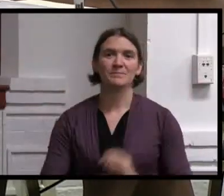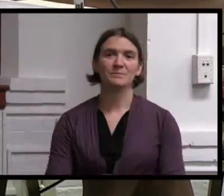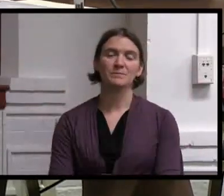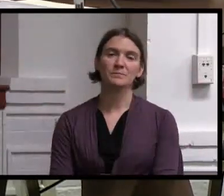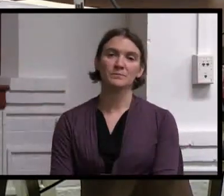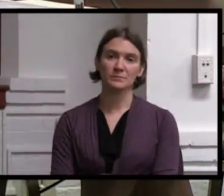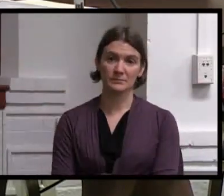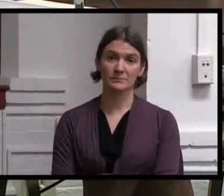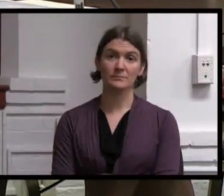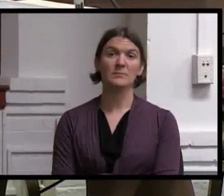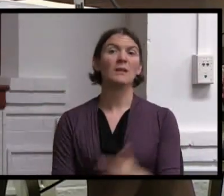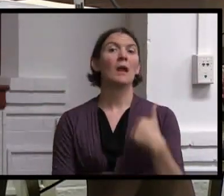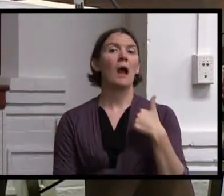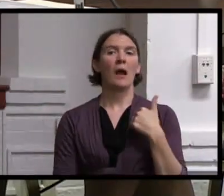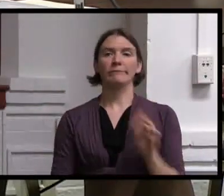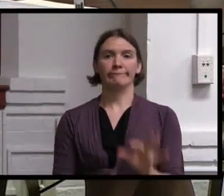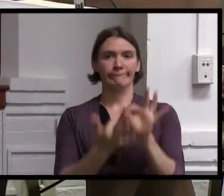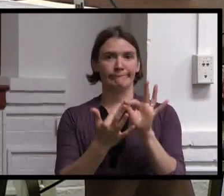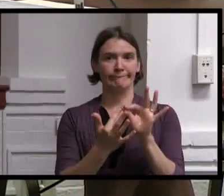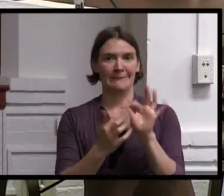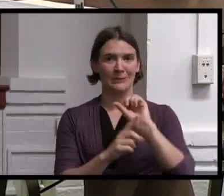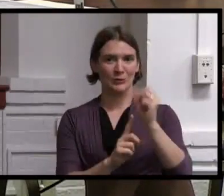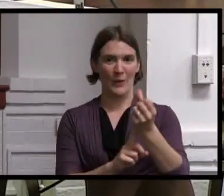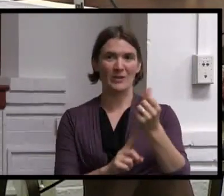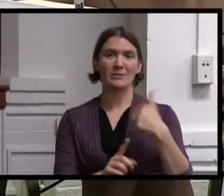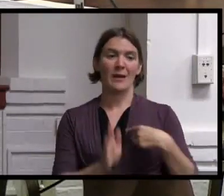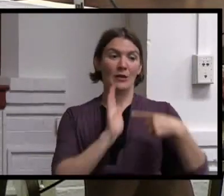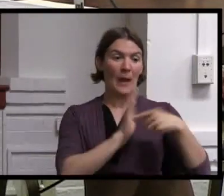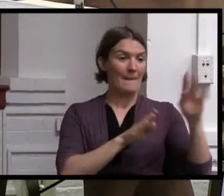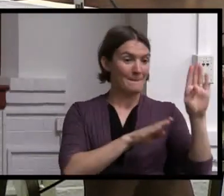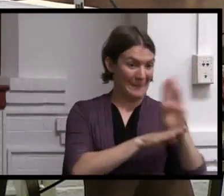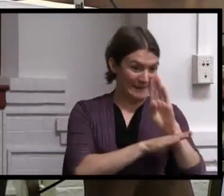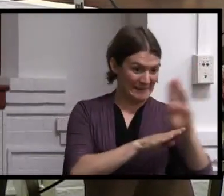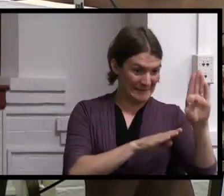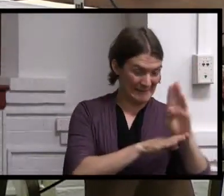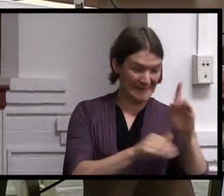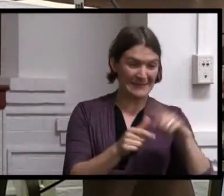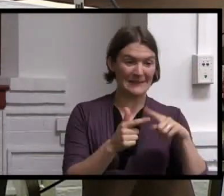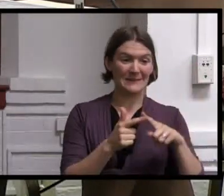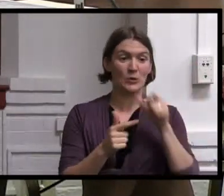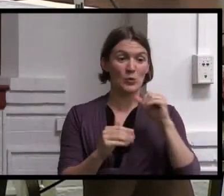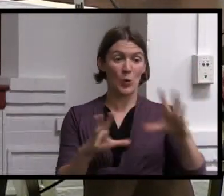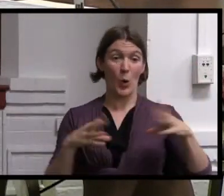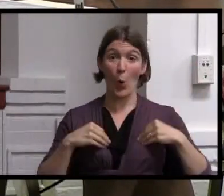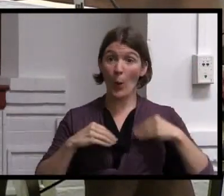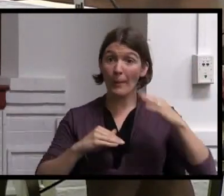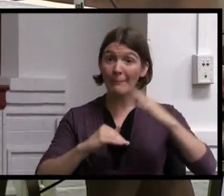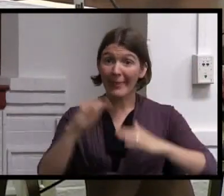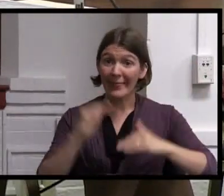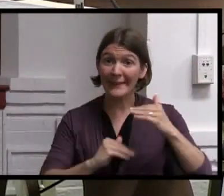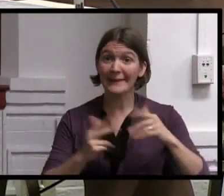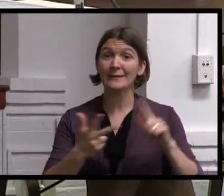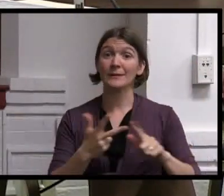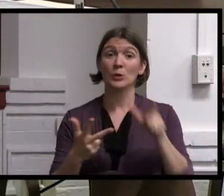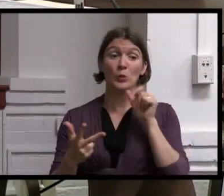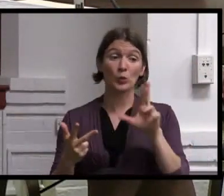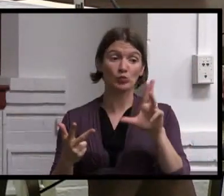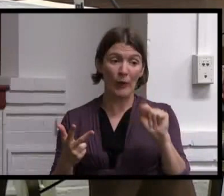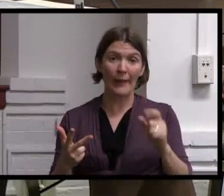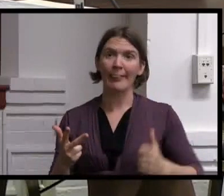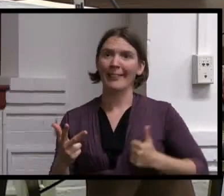you know, as I mentioned, I'm in a very unique position of representing the merchants, the business owners, and then also the residents. And I